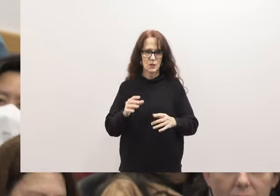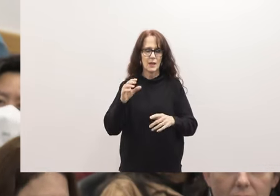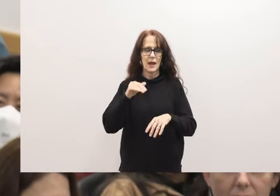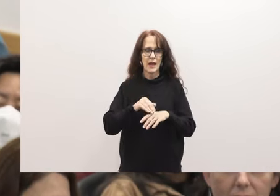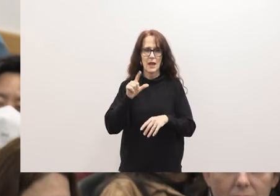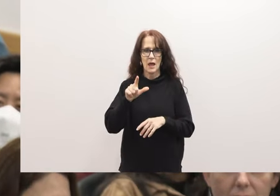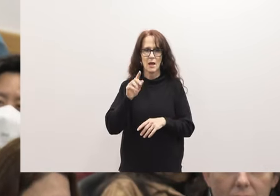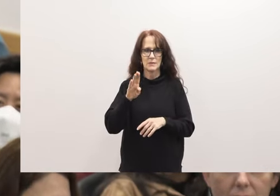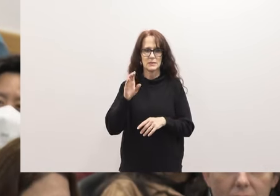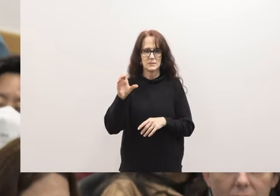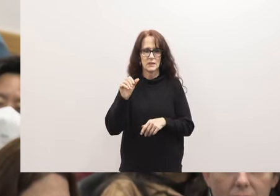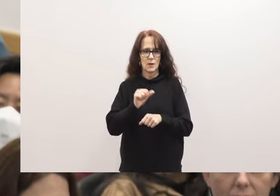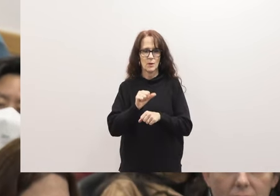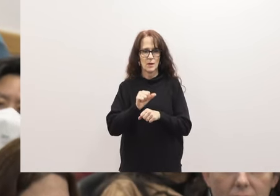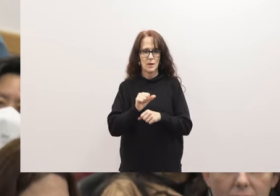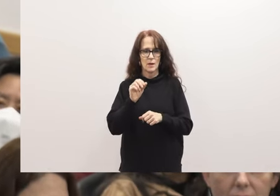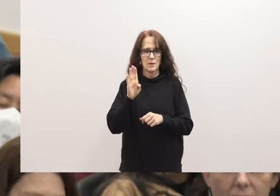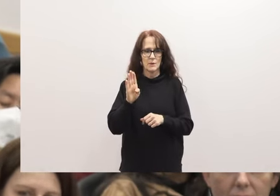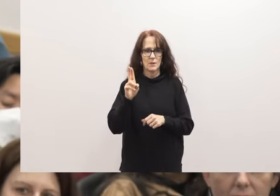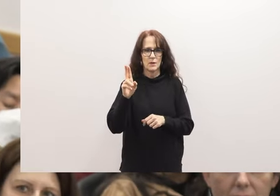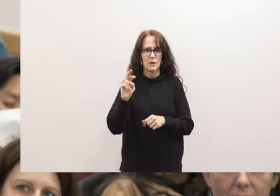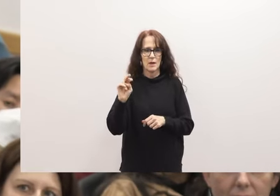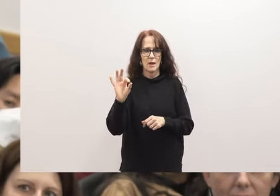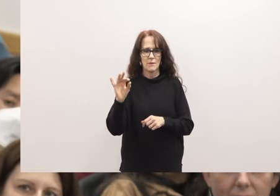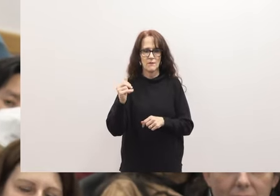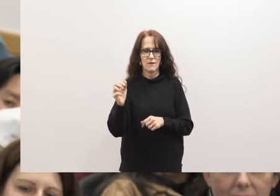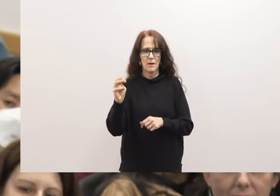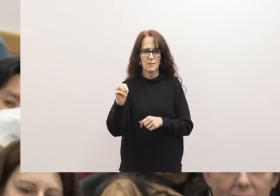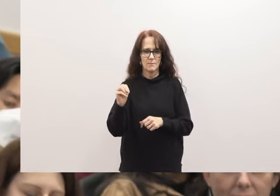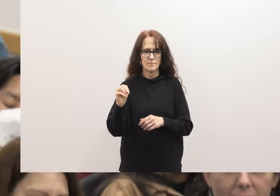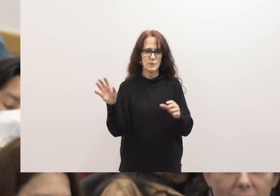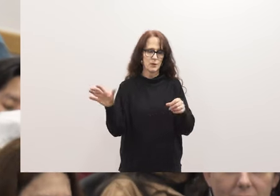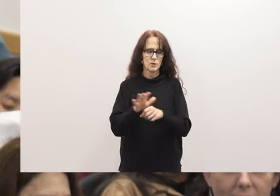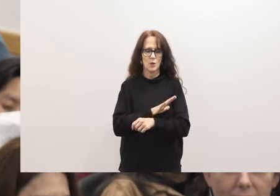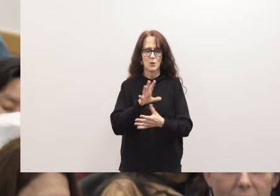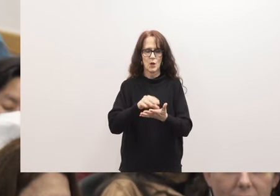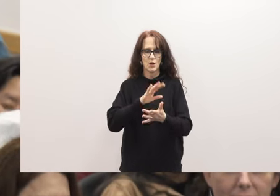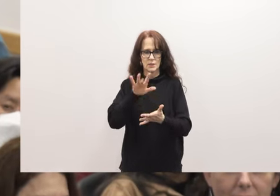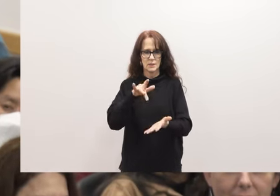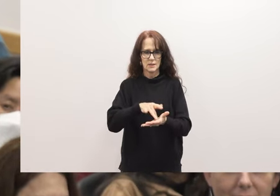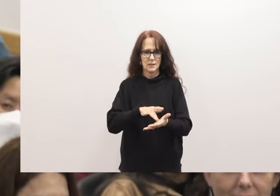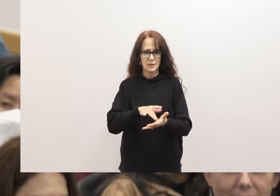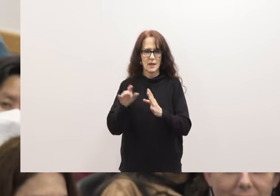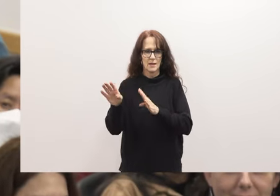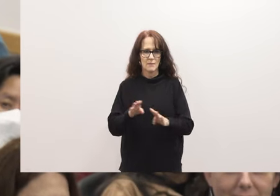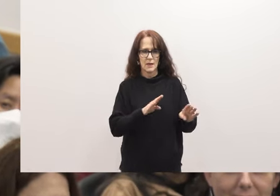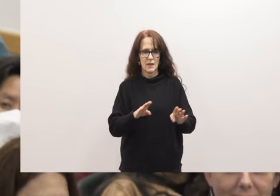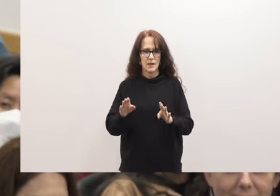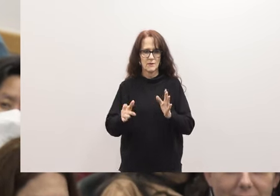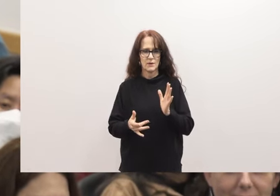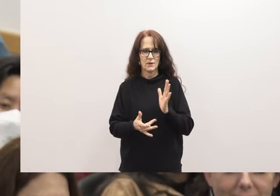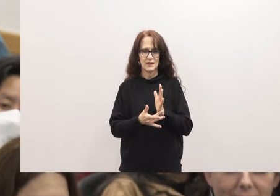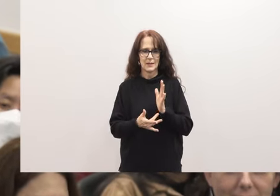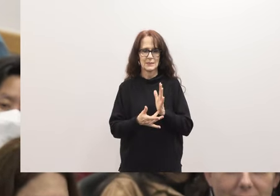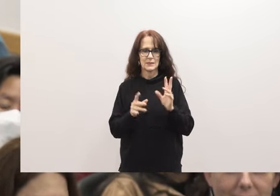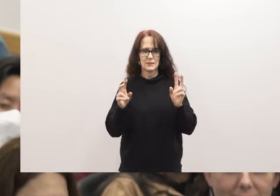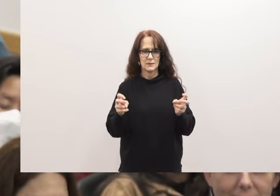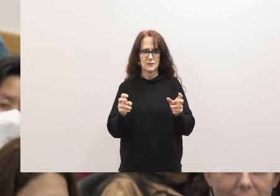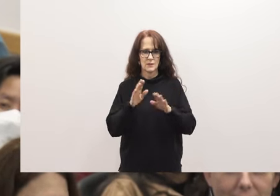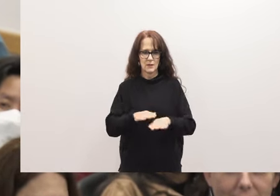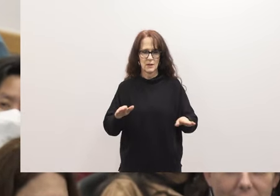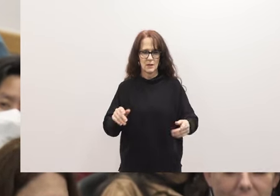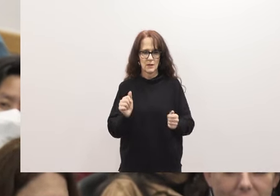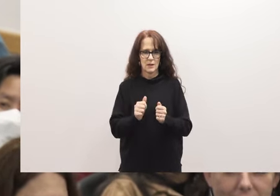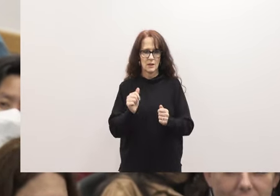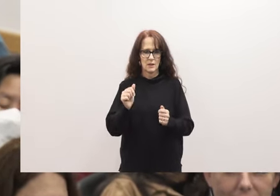am currently working at Buffum Total Learning Center, which is in Long Beach Unified School District, as a behavior technician to children with